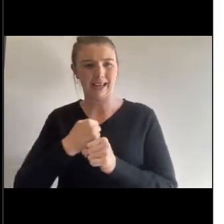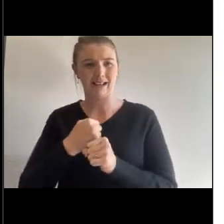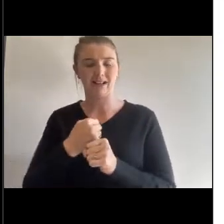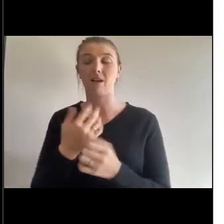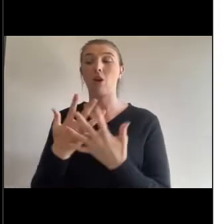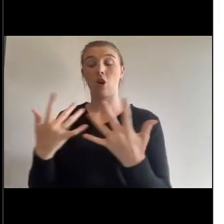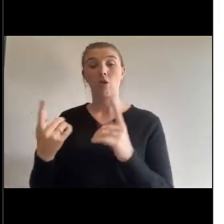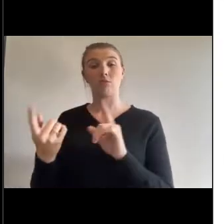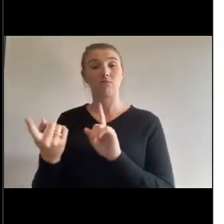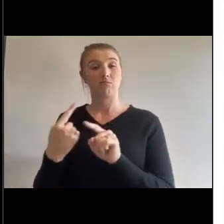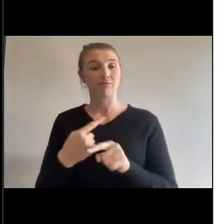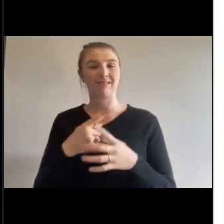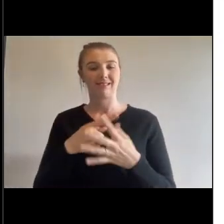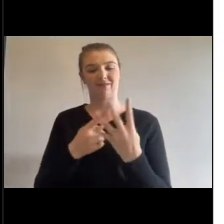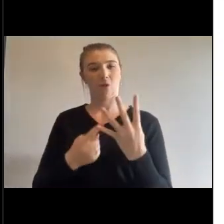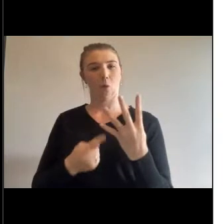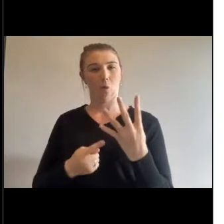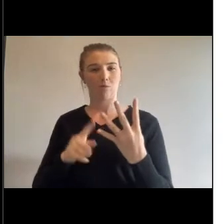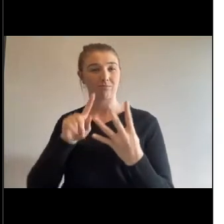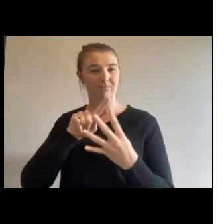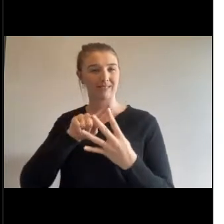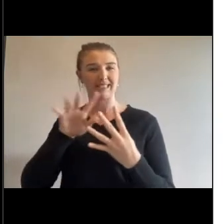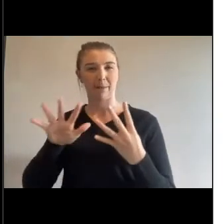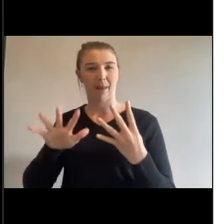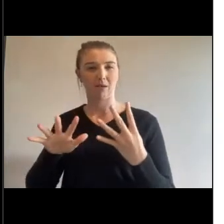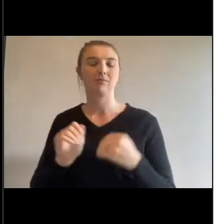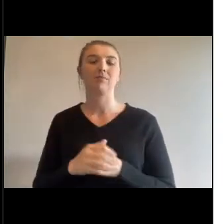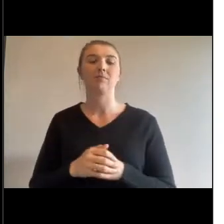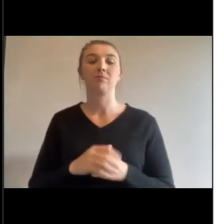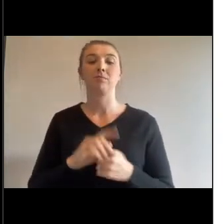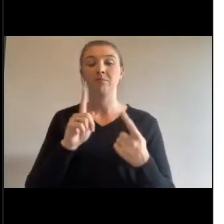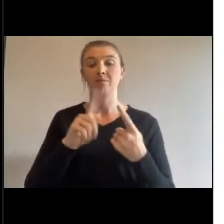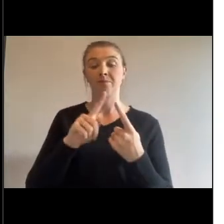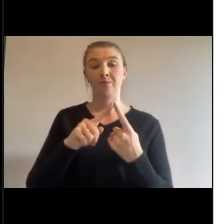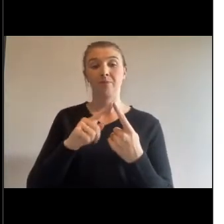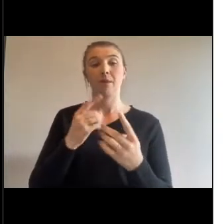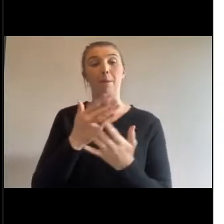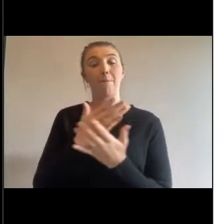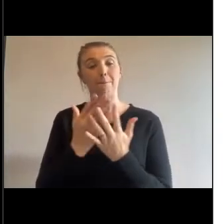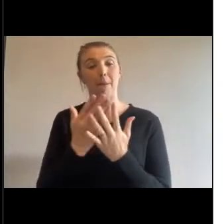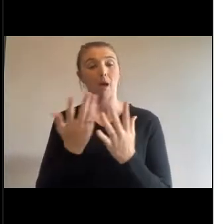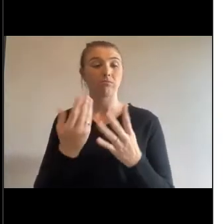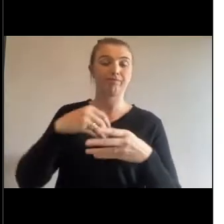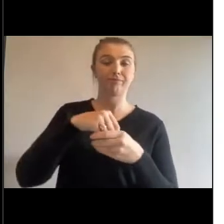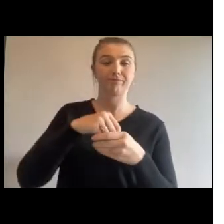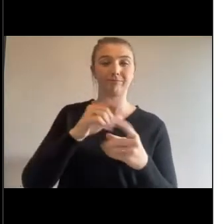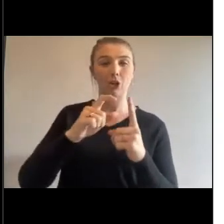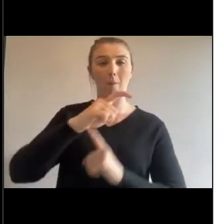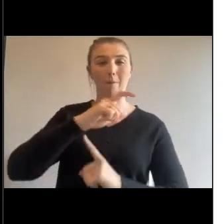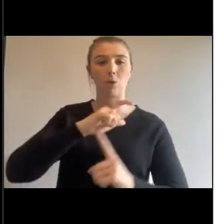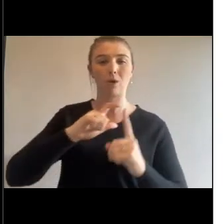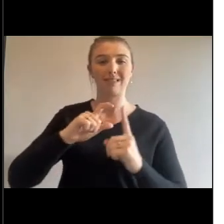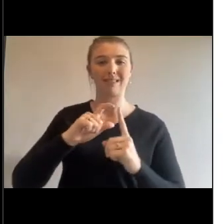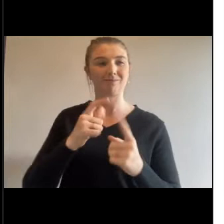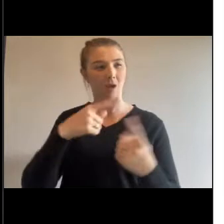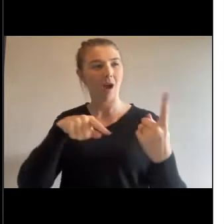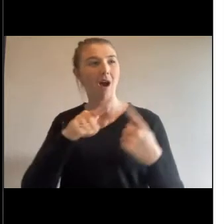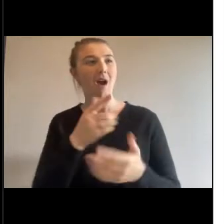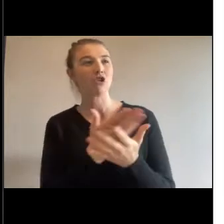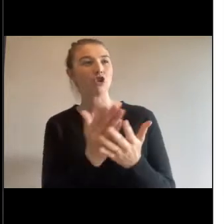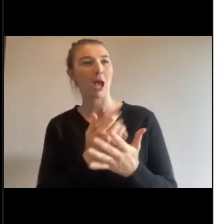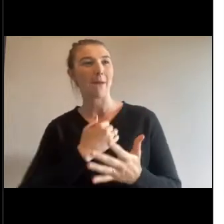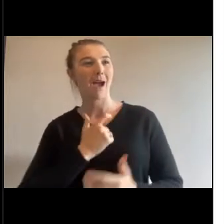4 things. The first thing they said is that belonging is about being part of a community with a shared identity. It's about